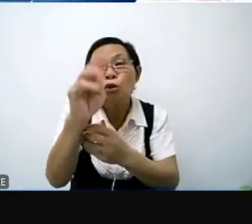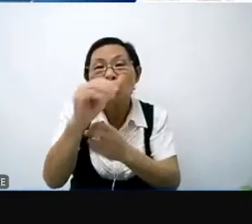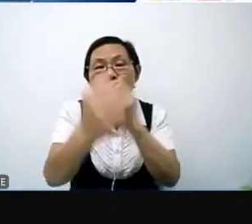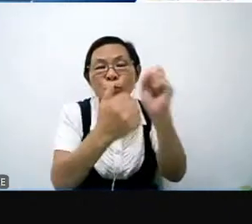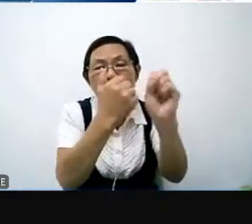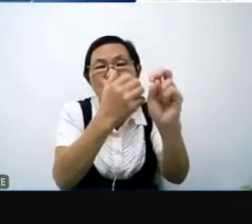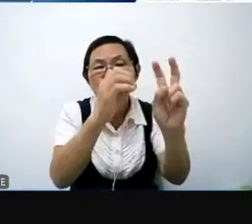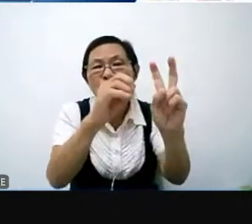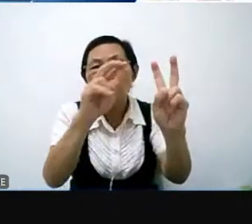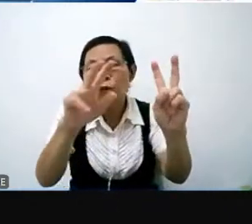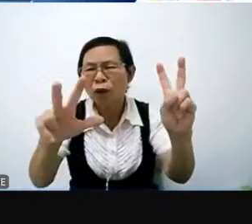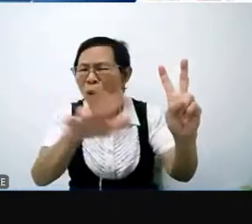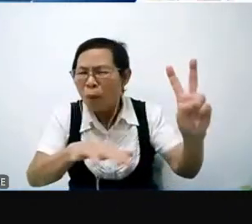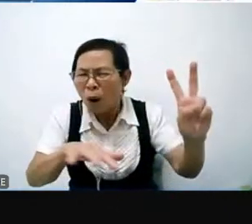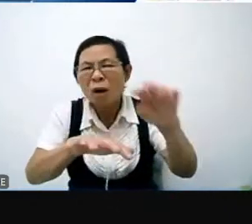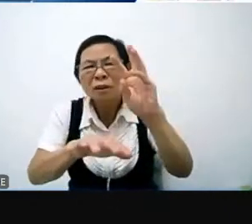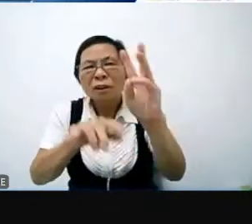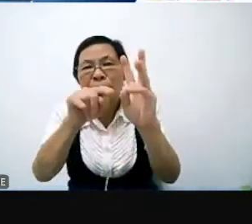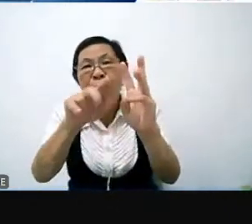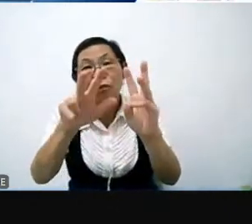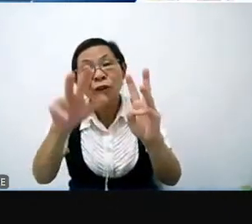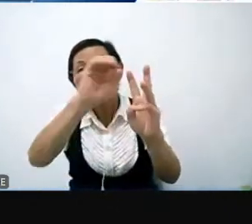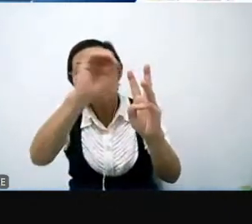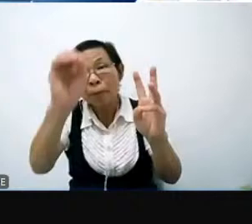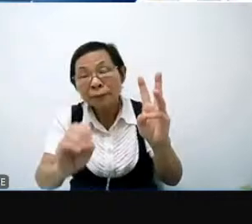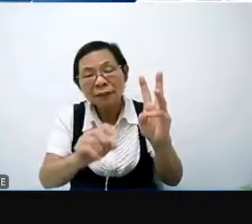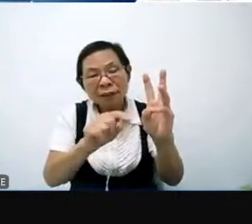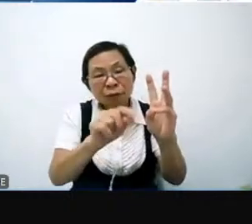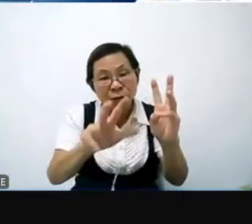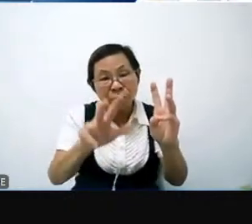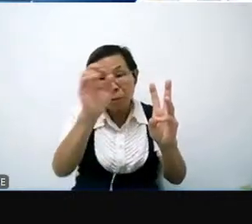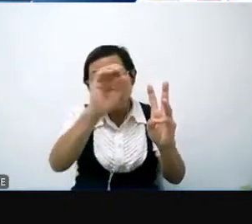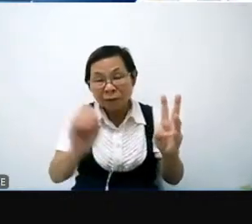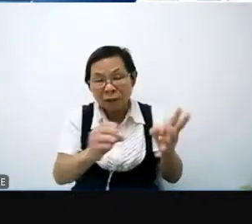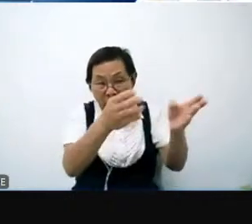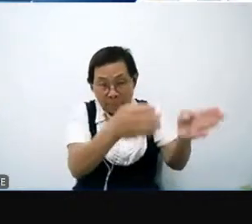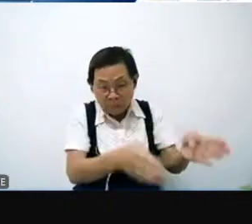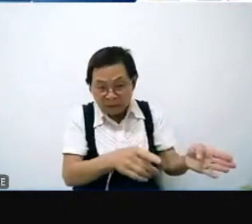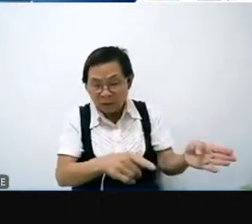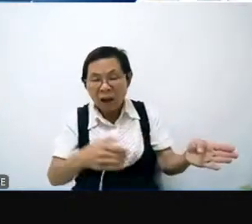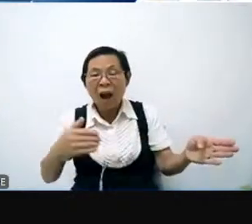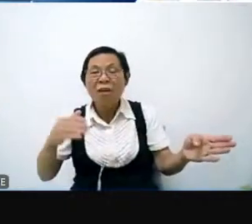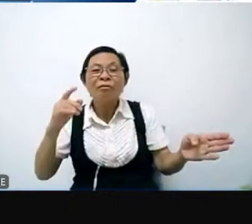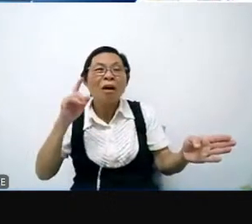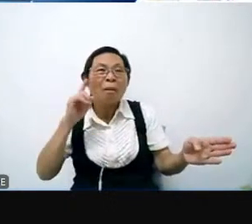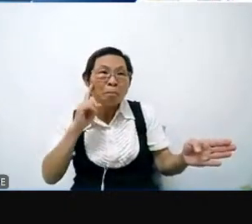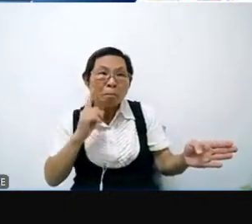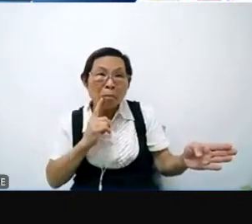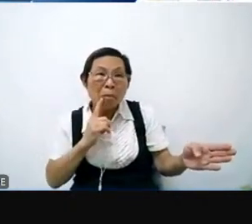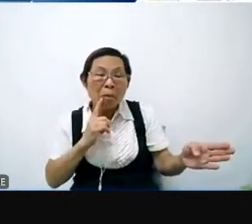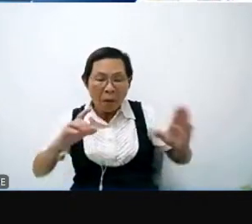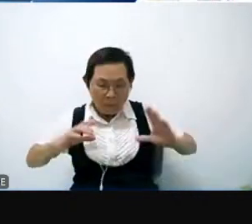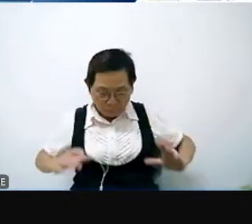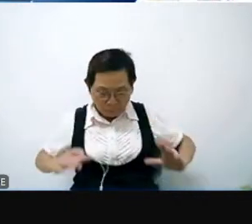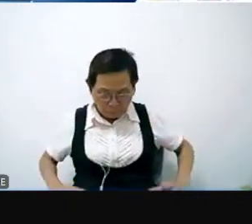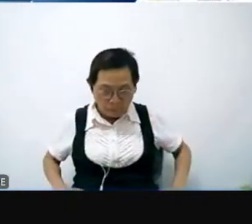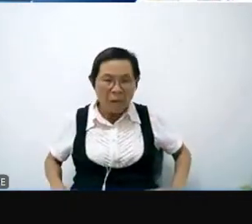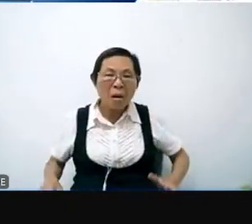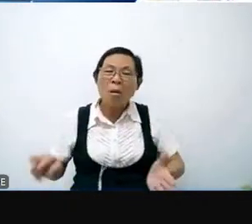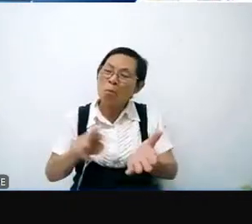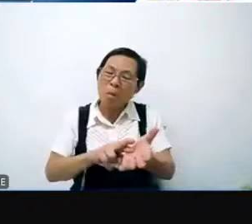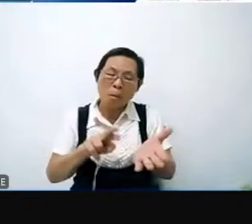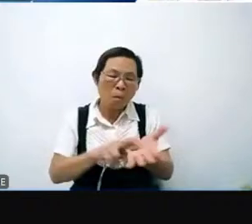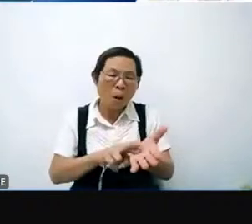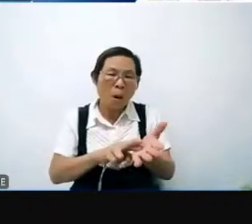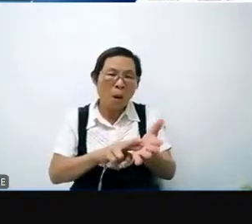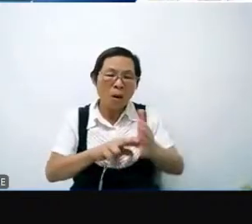about 6.3% of the person with disability had been registered under